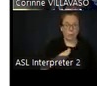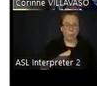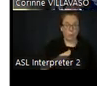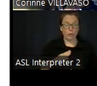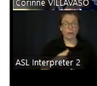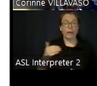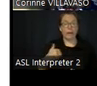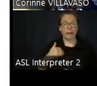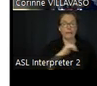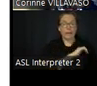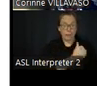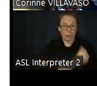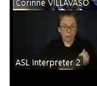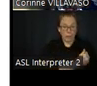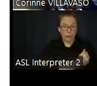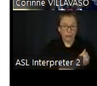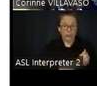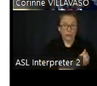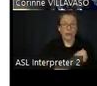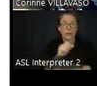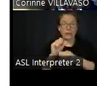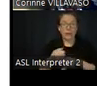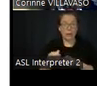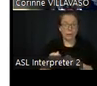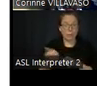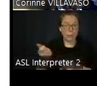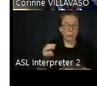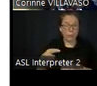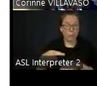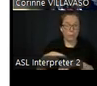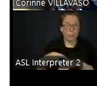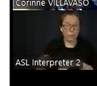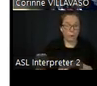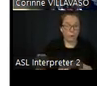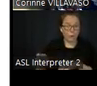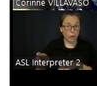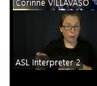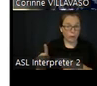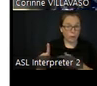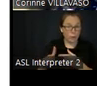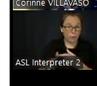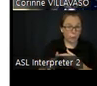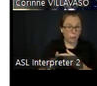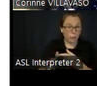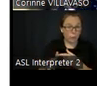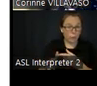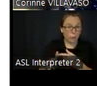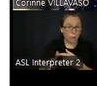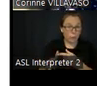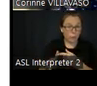and criteria for discretionary removal or referral to the appointing authority for removal by a supermajority